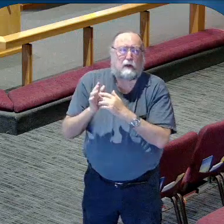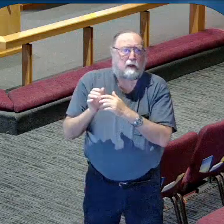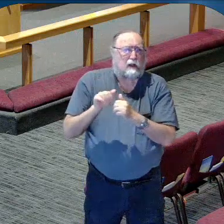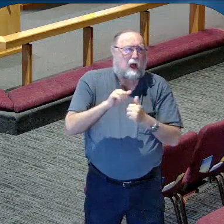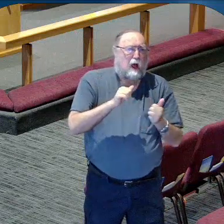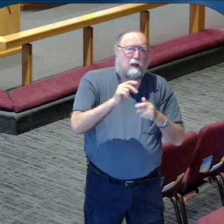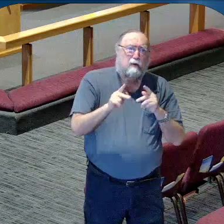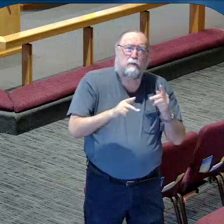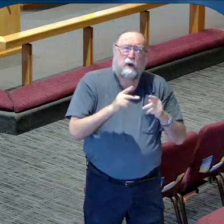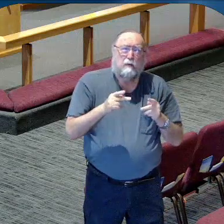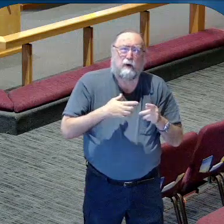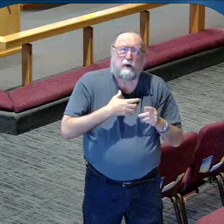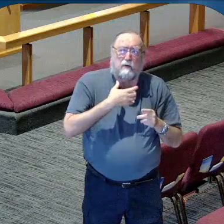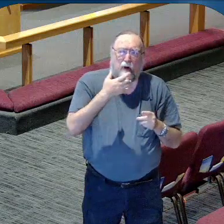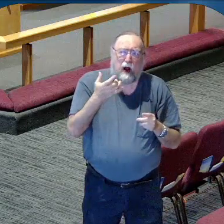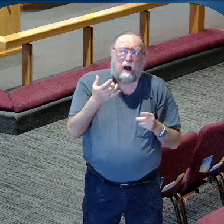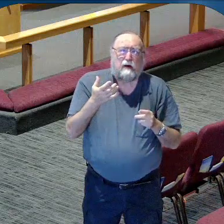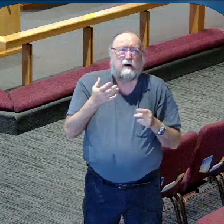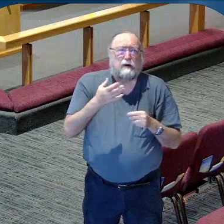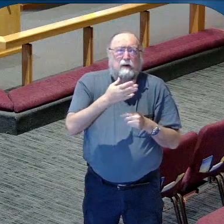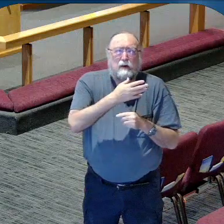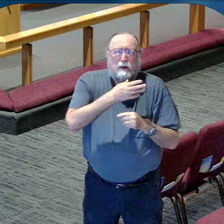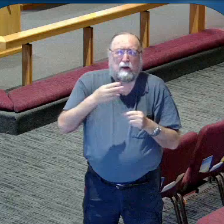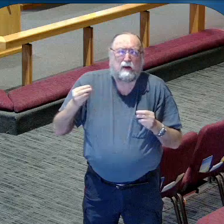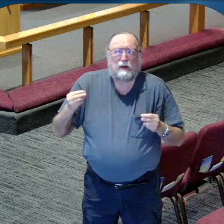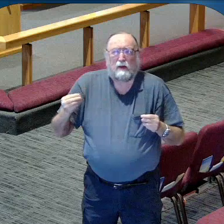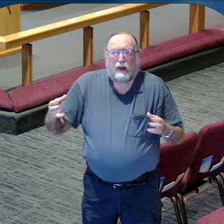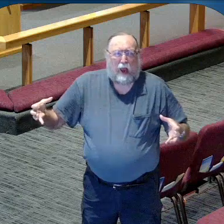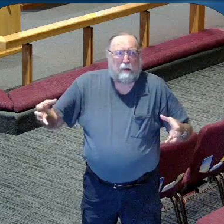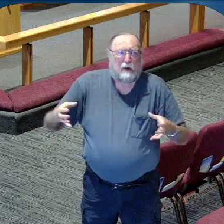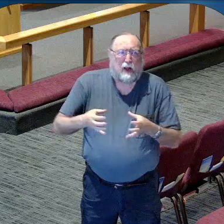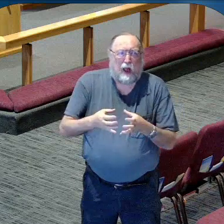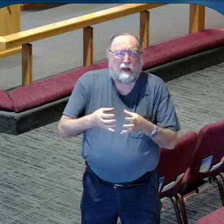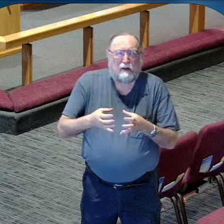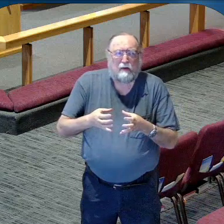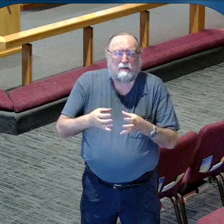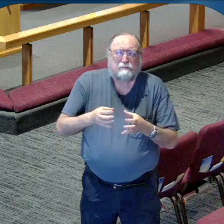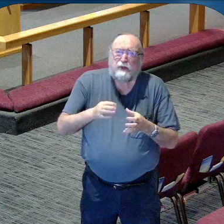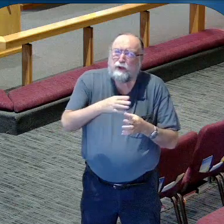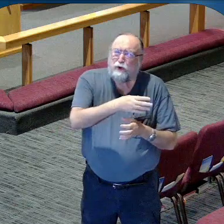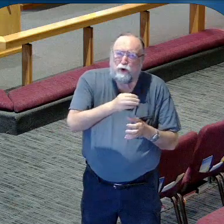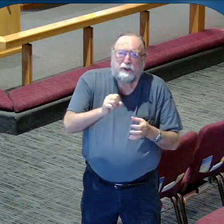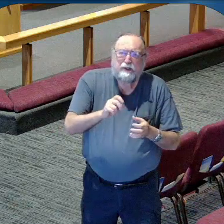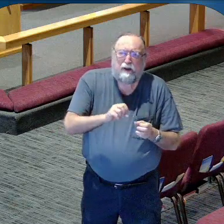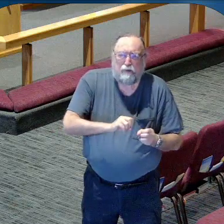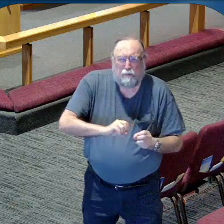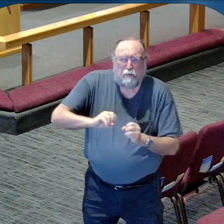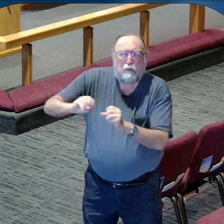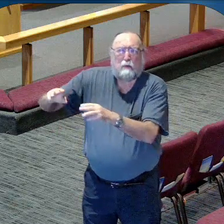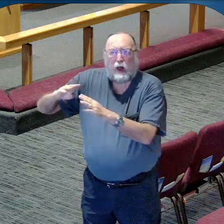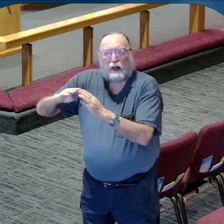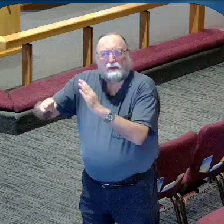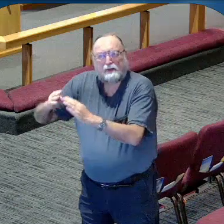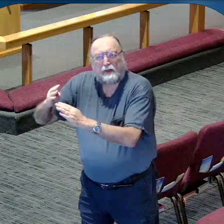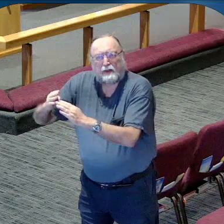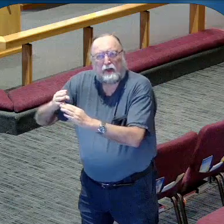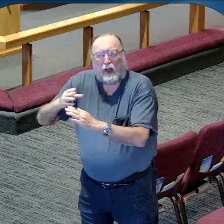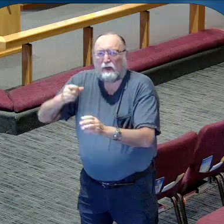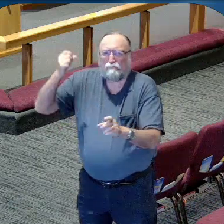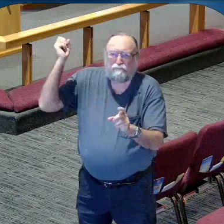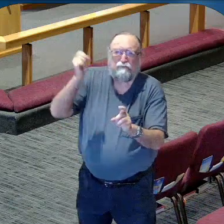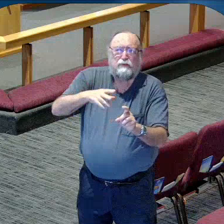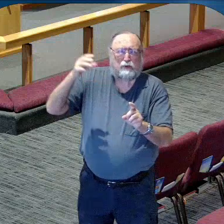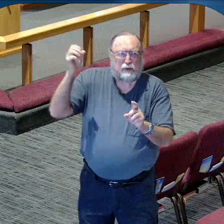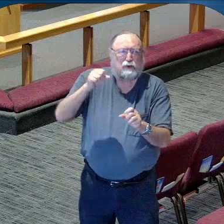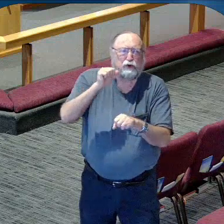with a loud voice and stopped their ears and rushed together at him. Then they cast him out of the city and stoned him. And